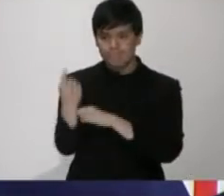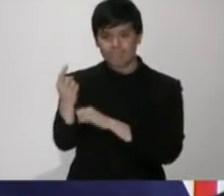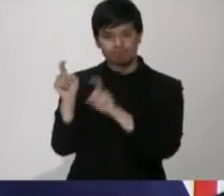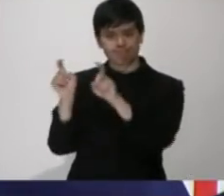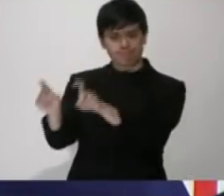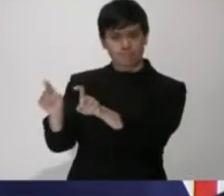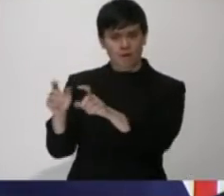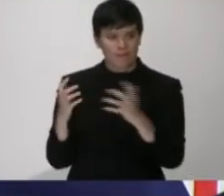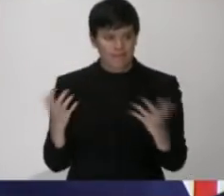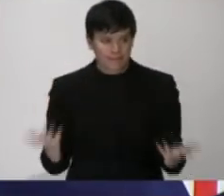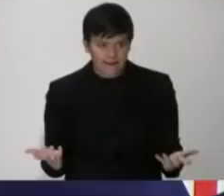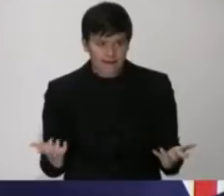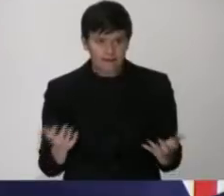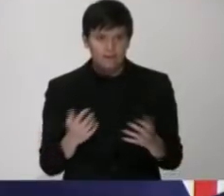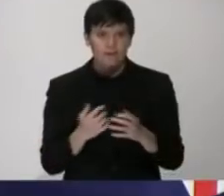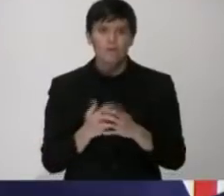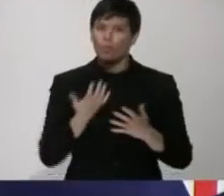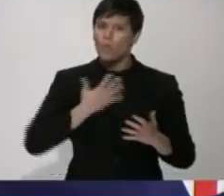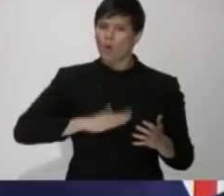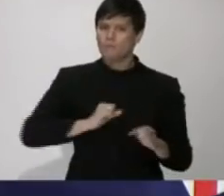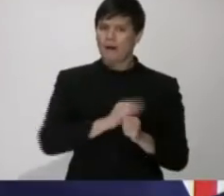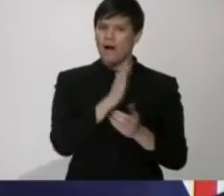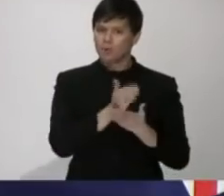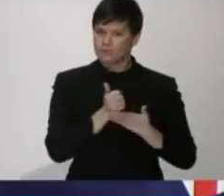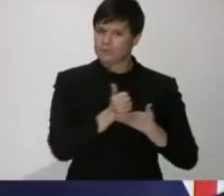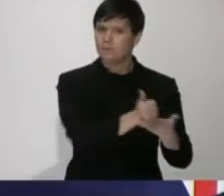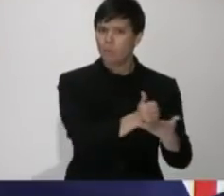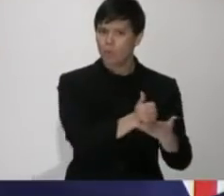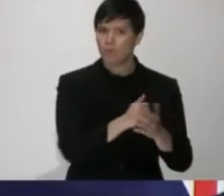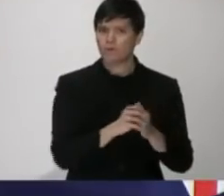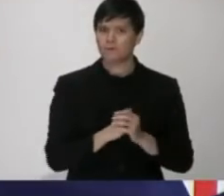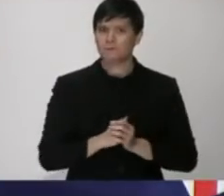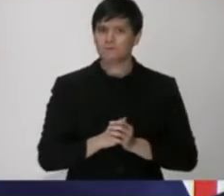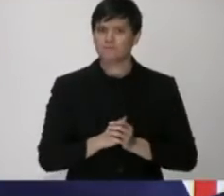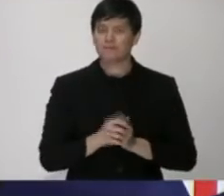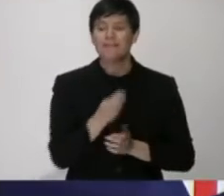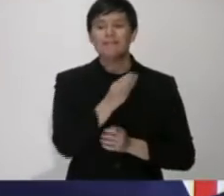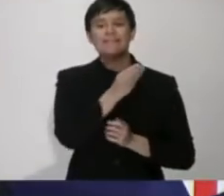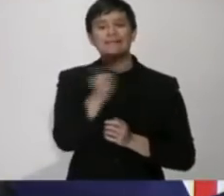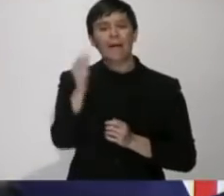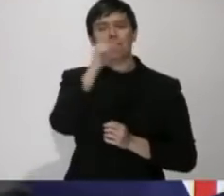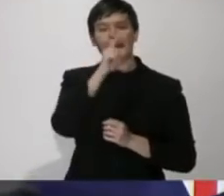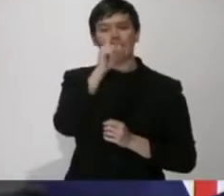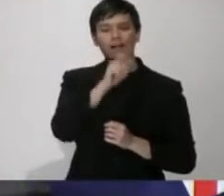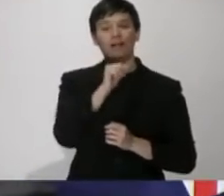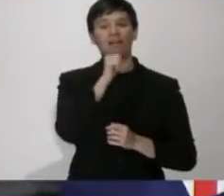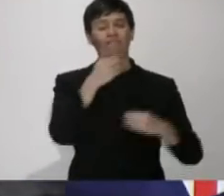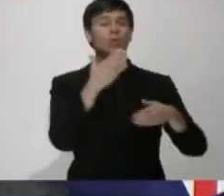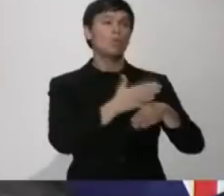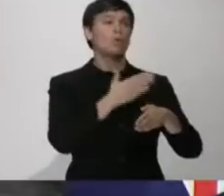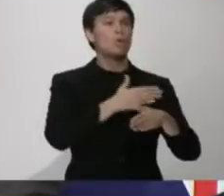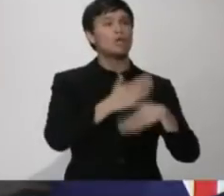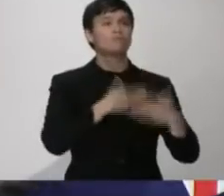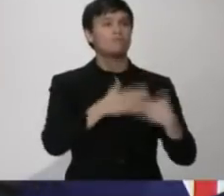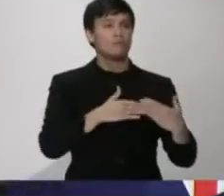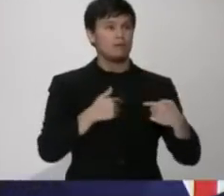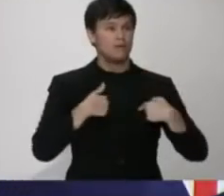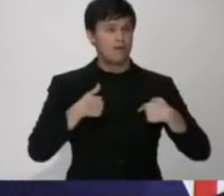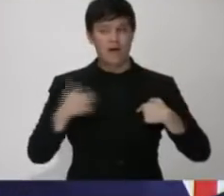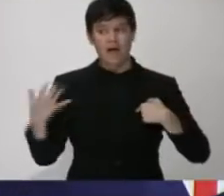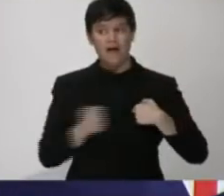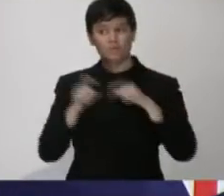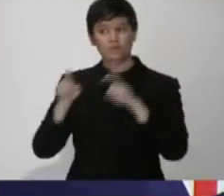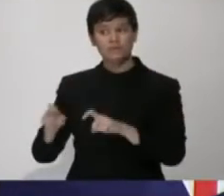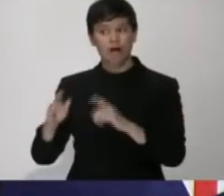their income has in them being willing to take a test and then obviously self-isolating if they need to after that